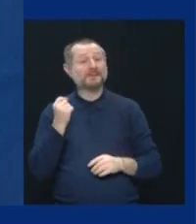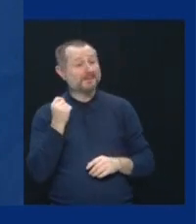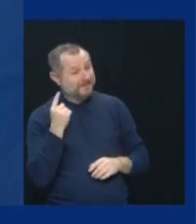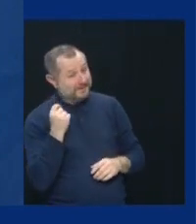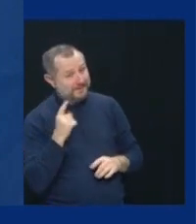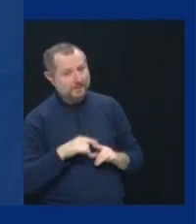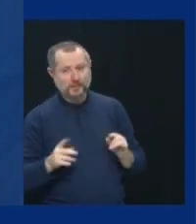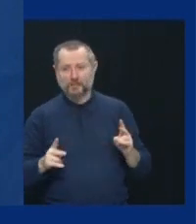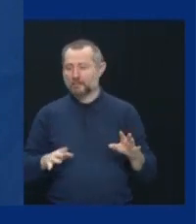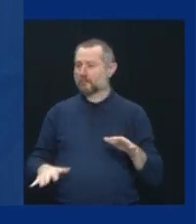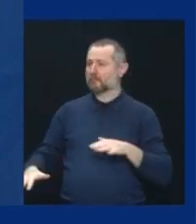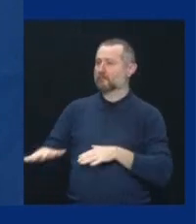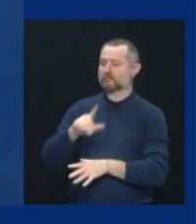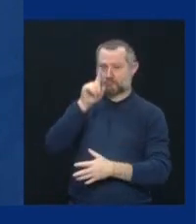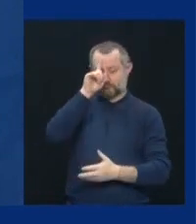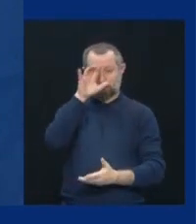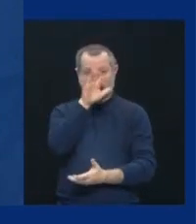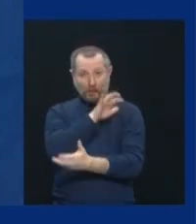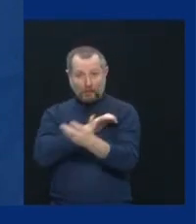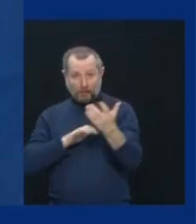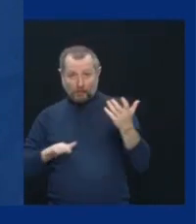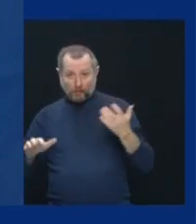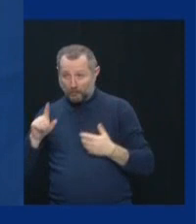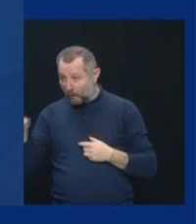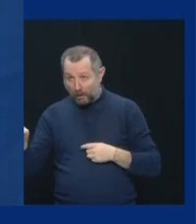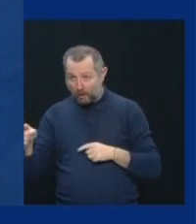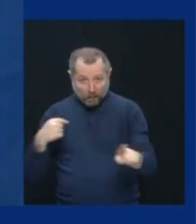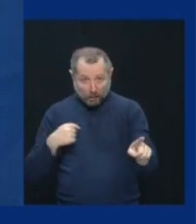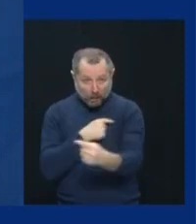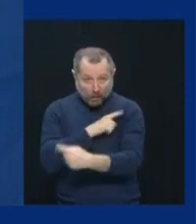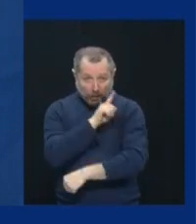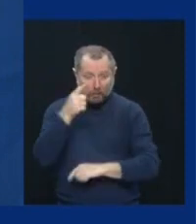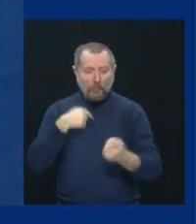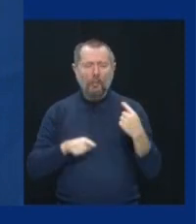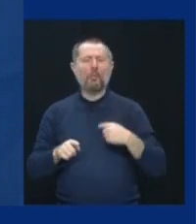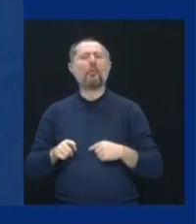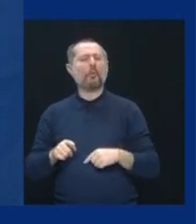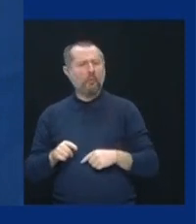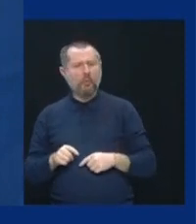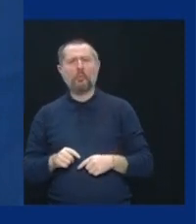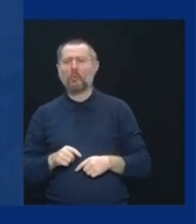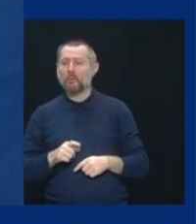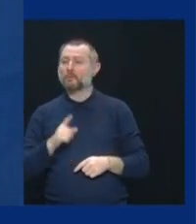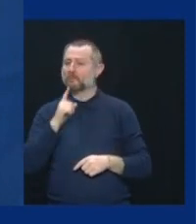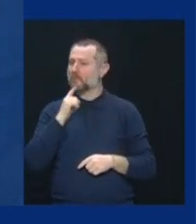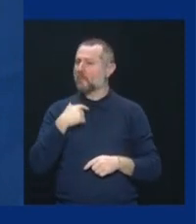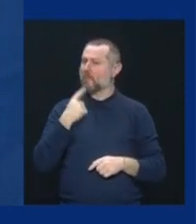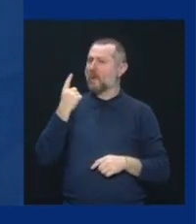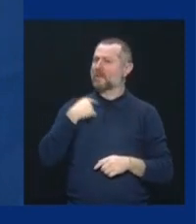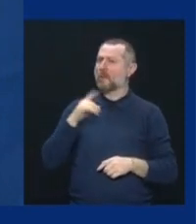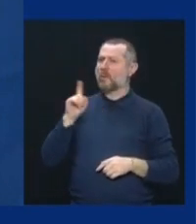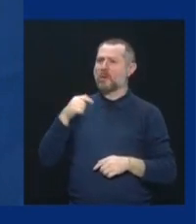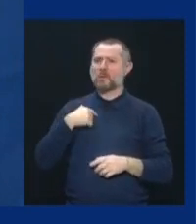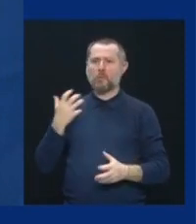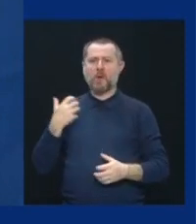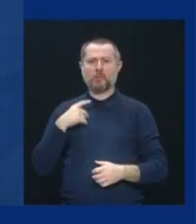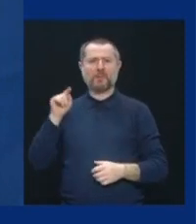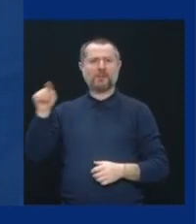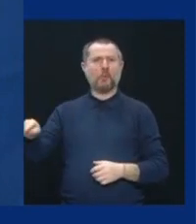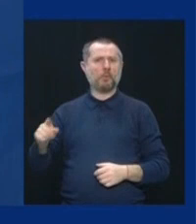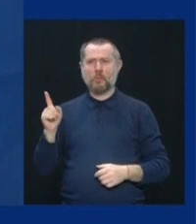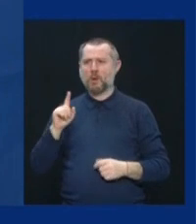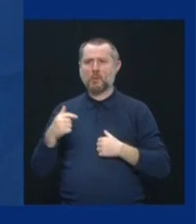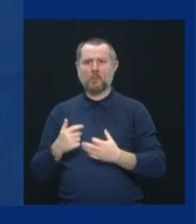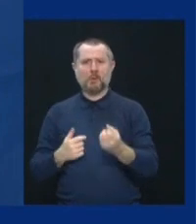confusion. Let me have one site where I can go and find out where I can